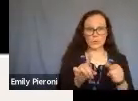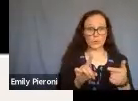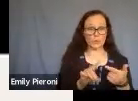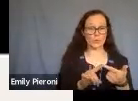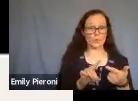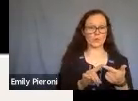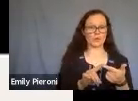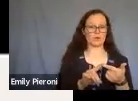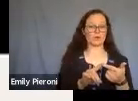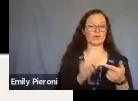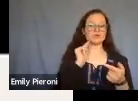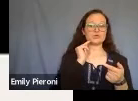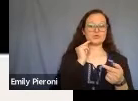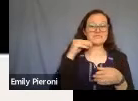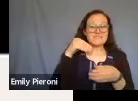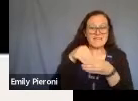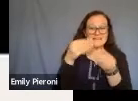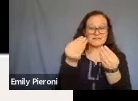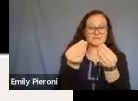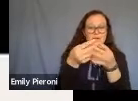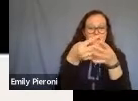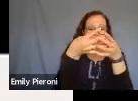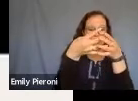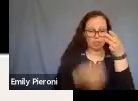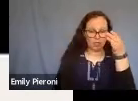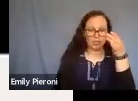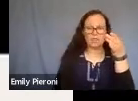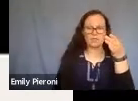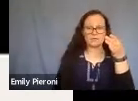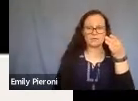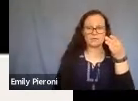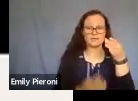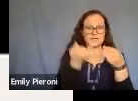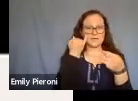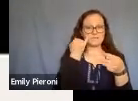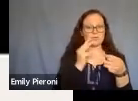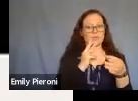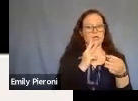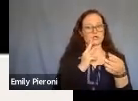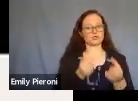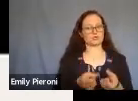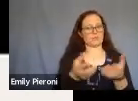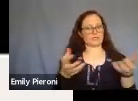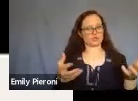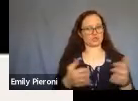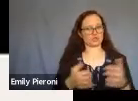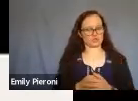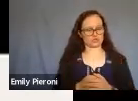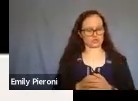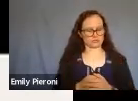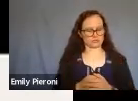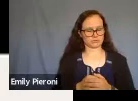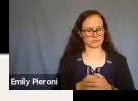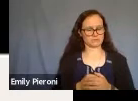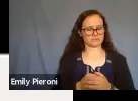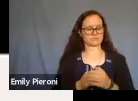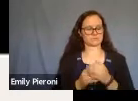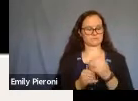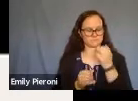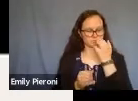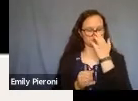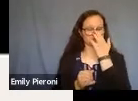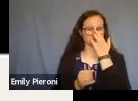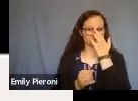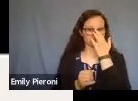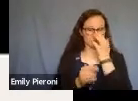fertilizers or other inputs, which is, you know, has a way of like not only